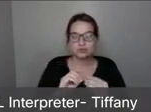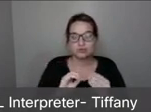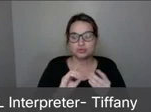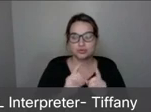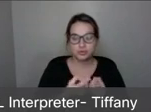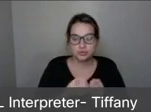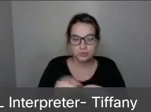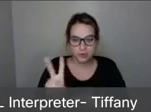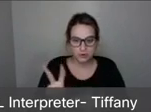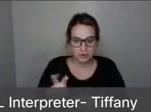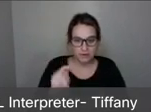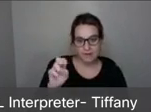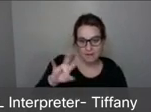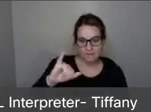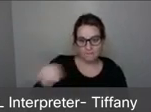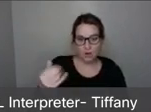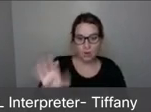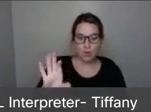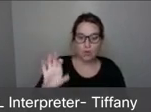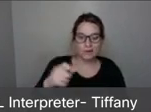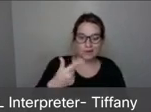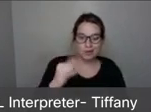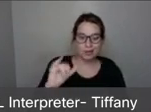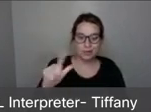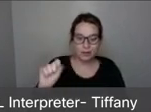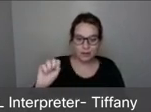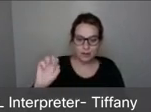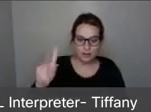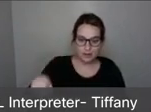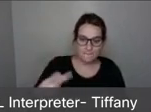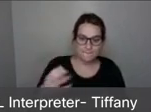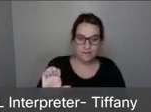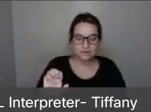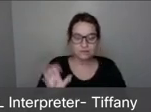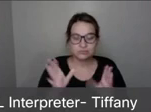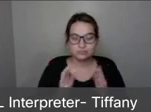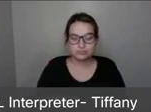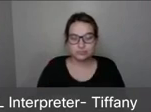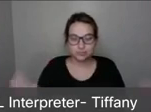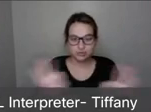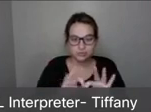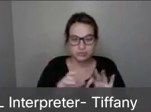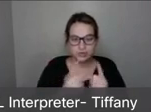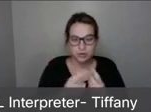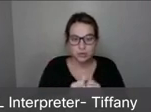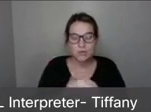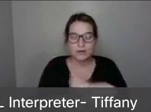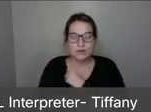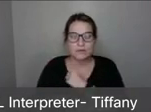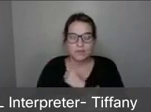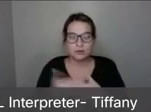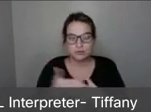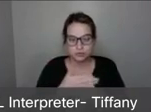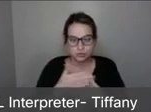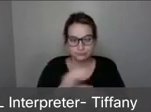Navajo, Apache, and Gila counties. It's important to the White Mount Apache tribe to be in a district with communities that share our